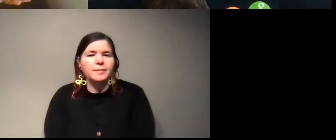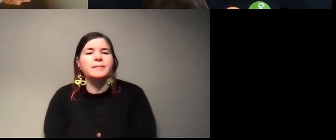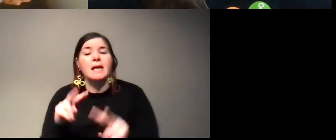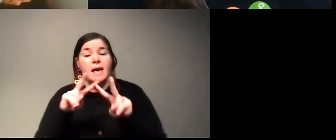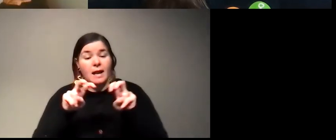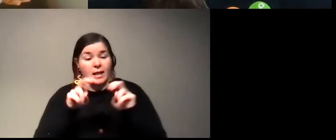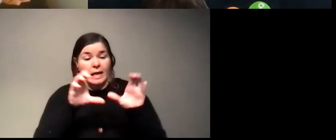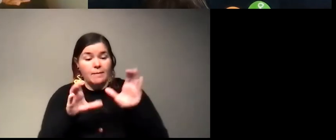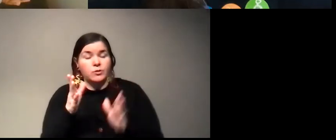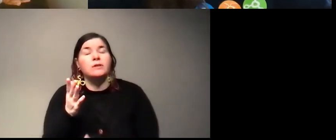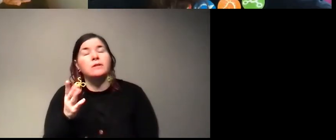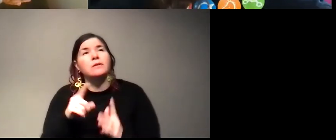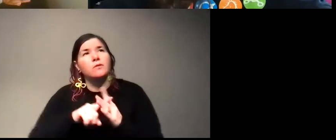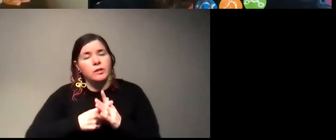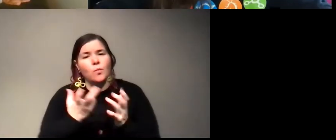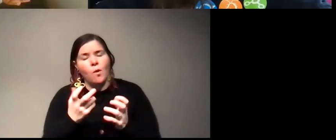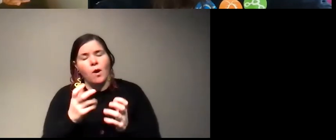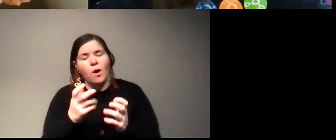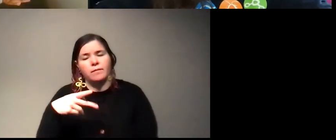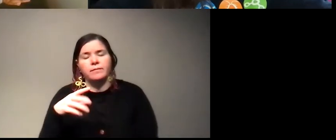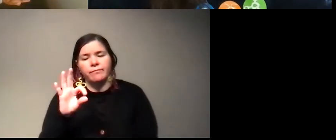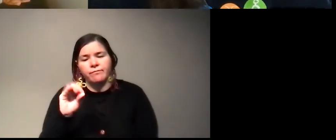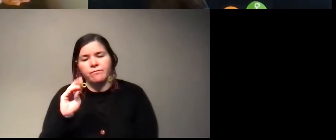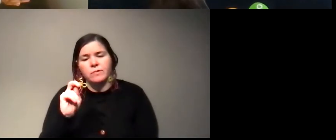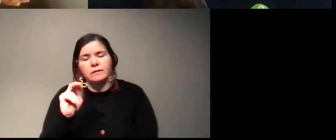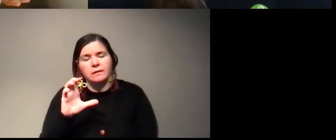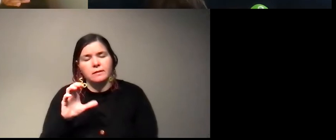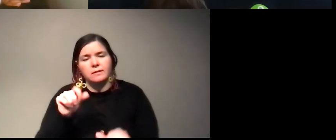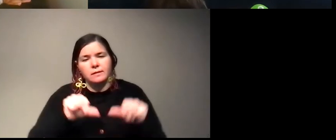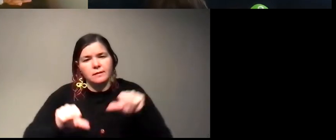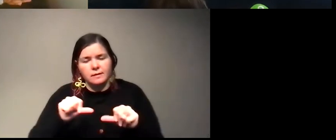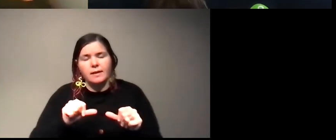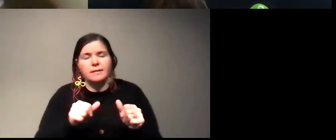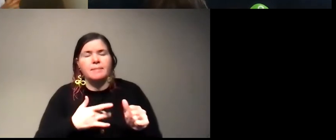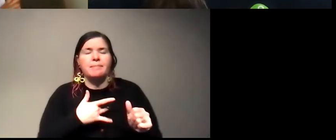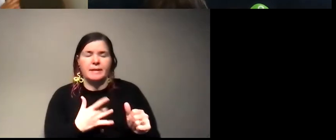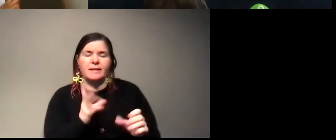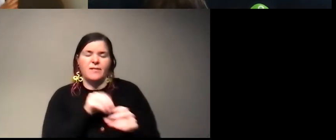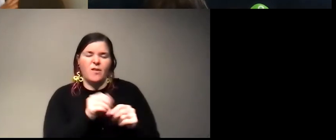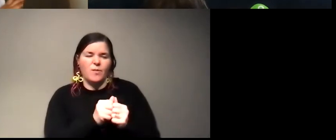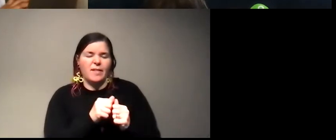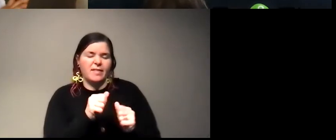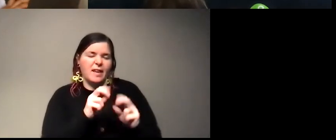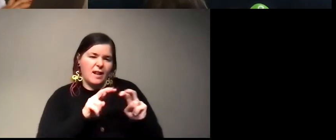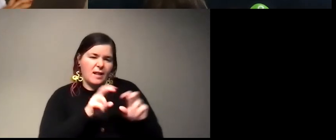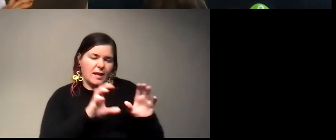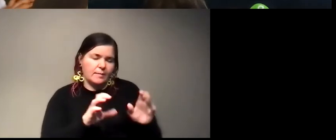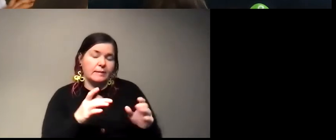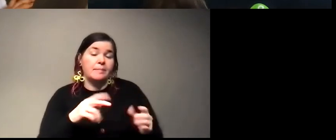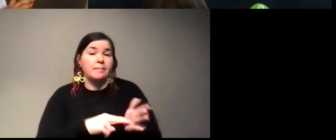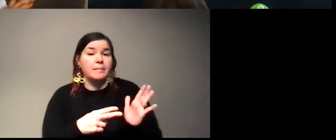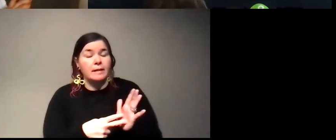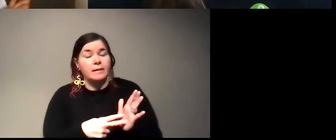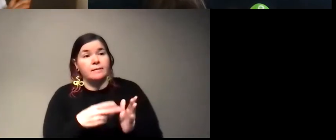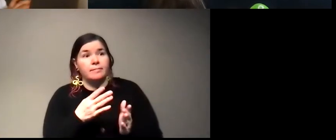chemistry, I originally wanted to do forensics. So, and most forensic scientists are analytical chemists because essentially a big part